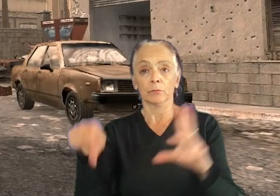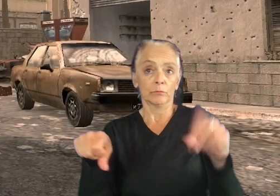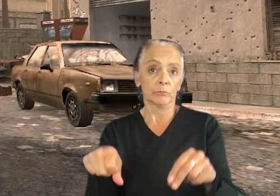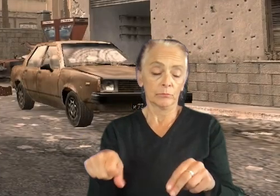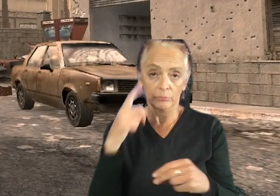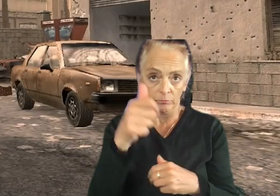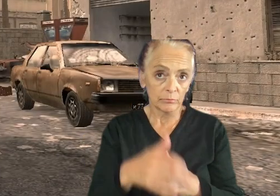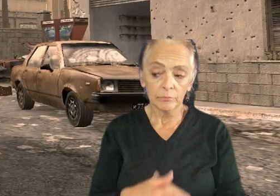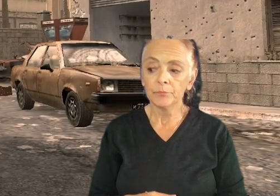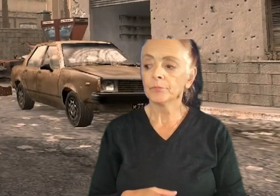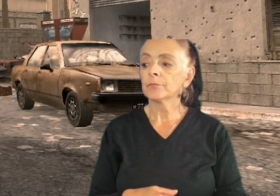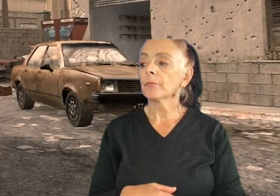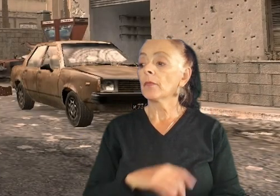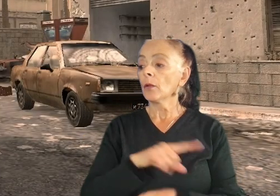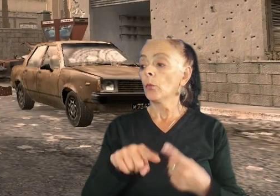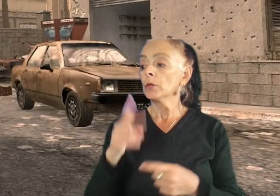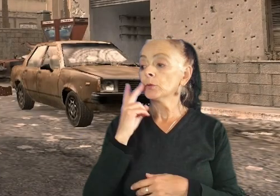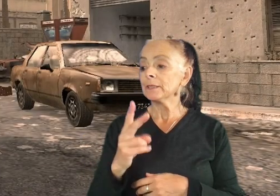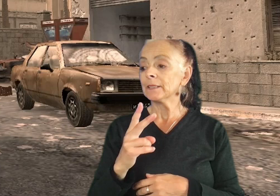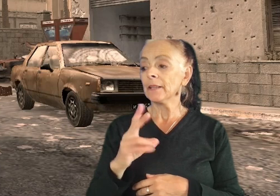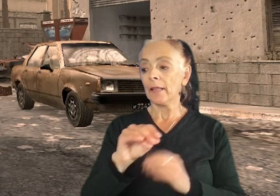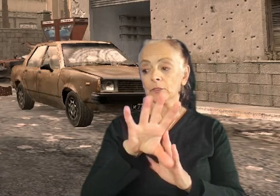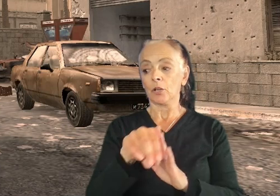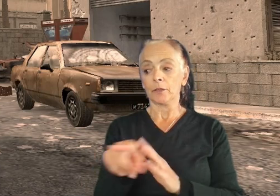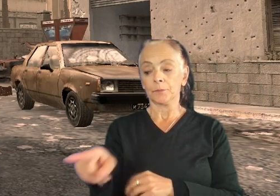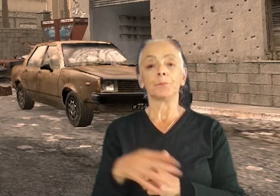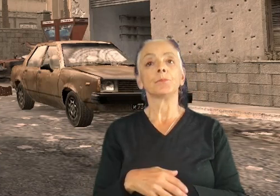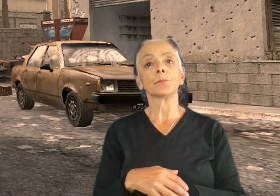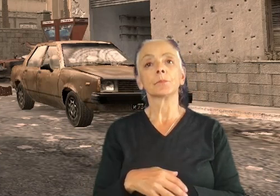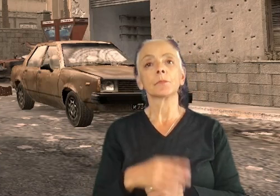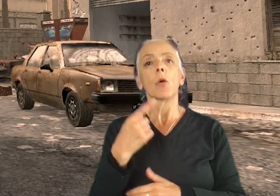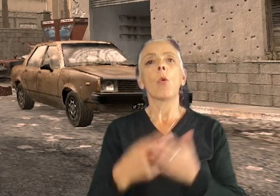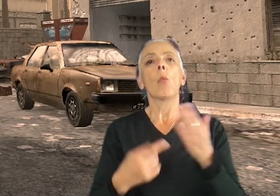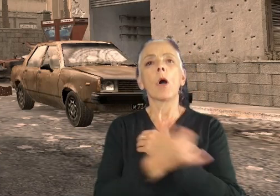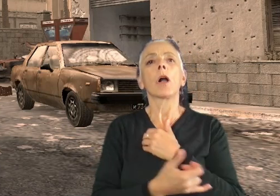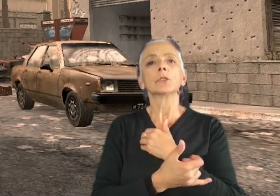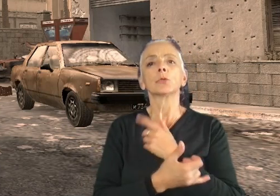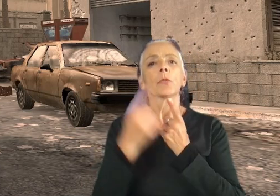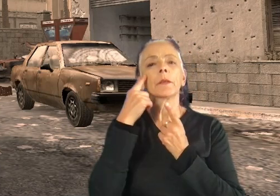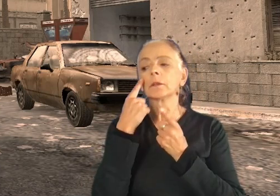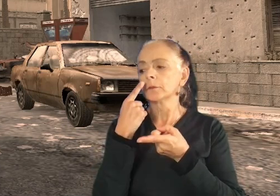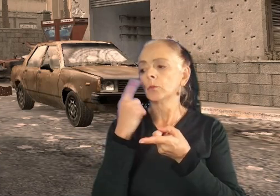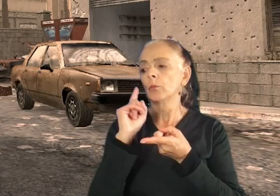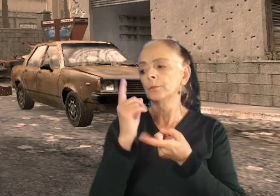So when you see this screenshot, what country do you think this scene takes place in?